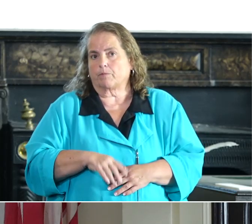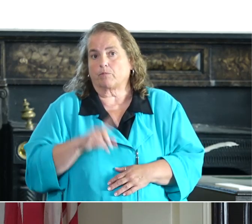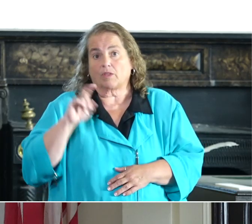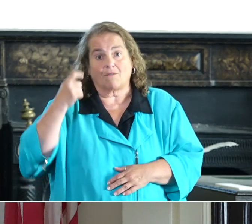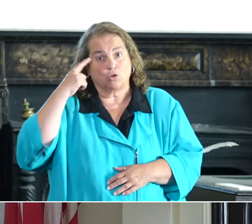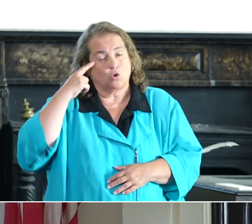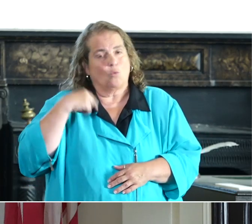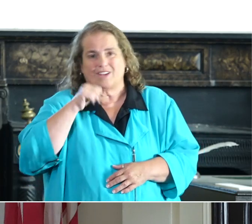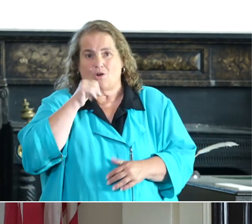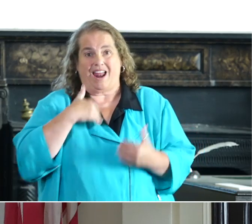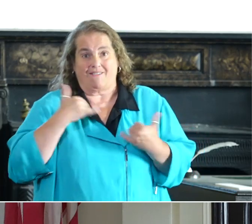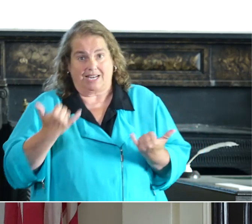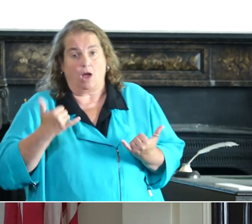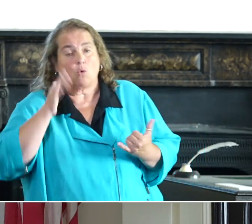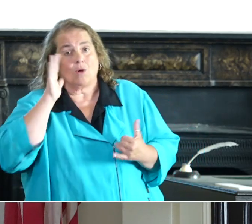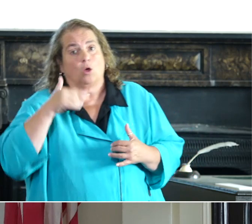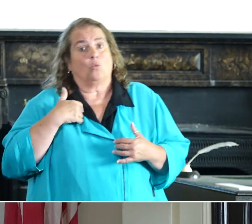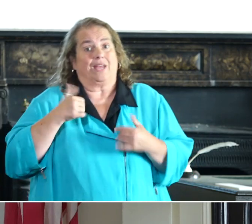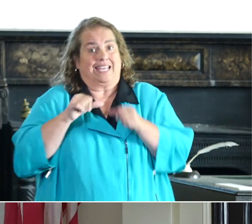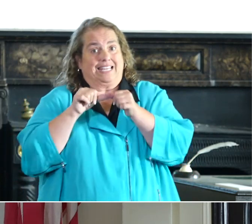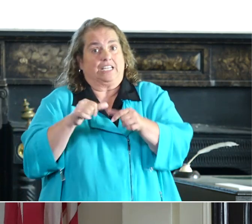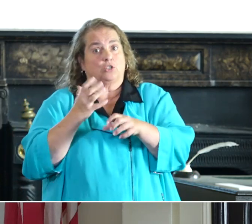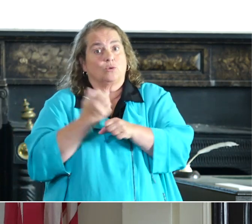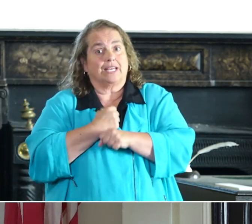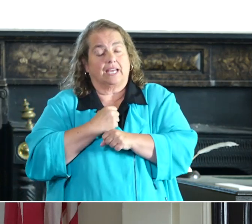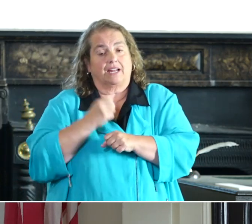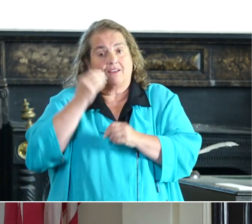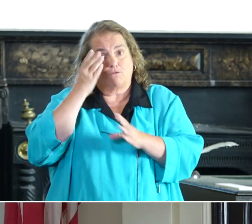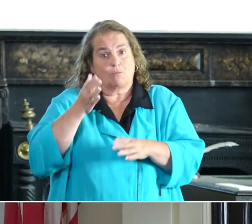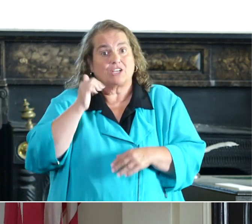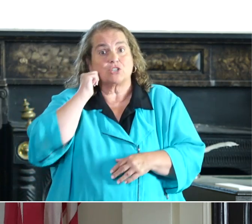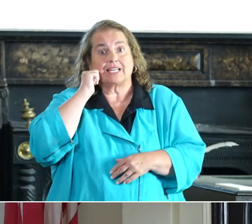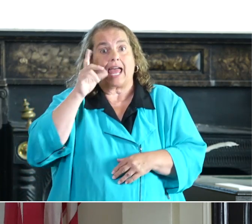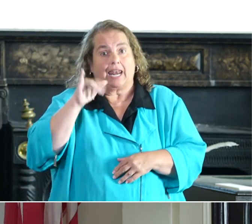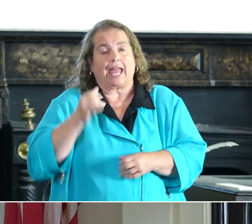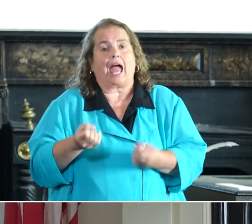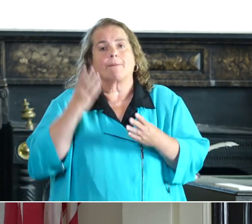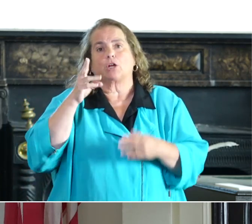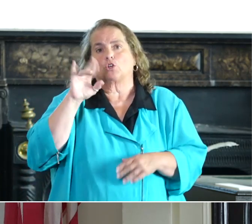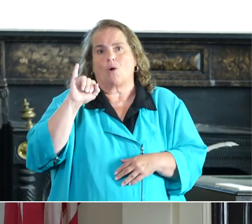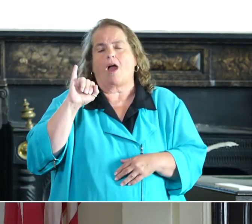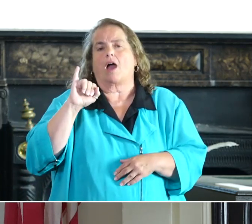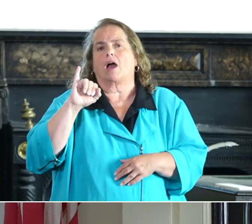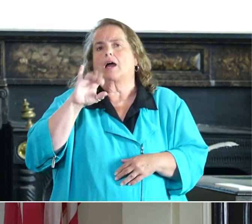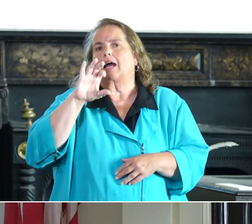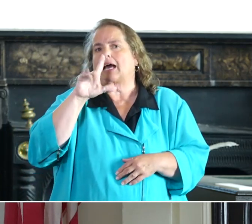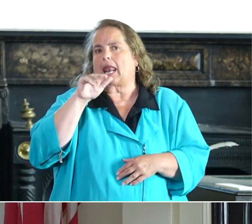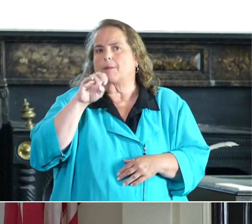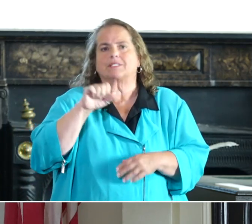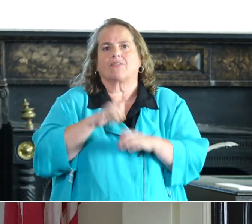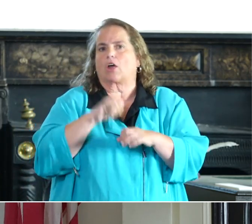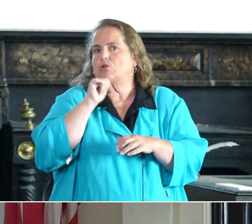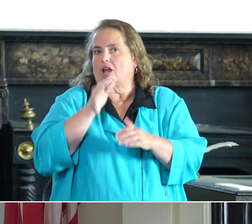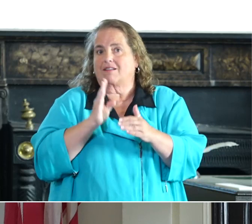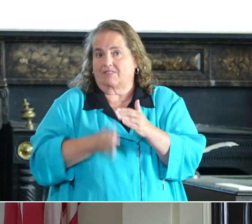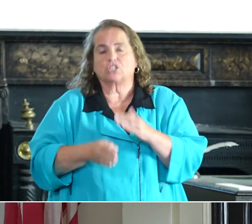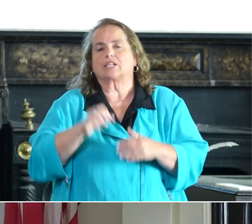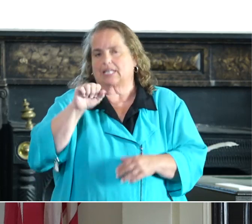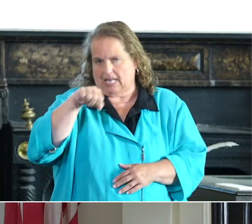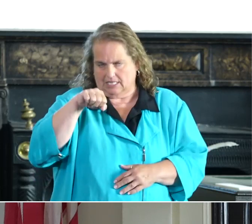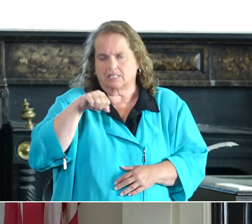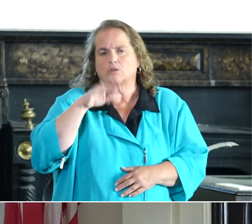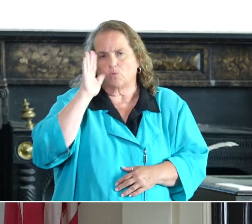daily of how many UI claims are still unresolved, so we have that? Yes, and the